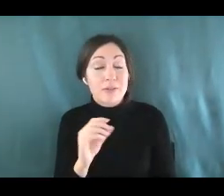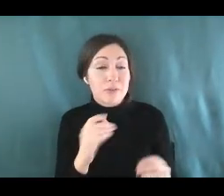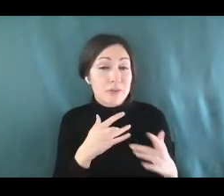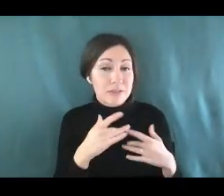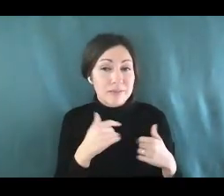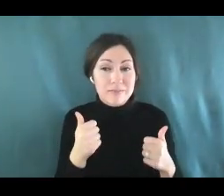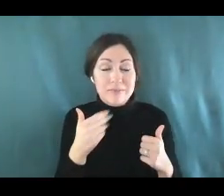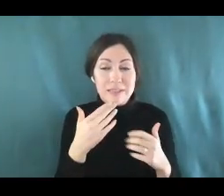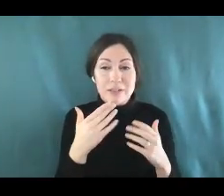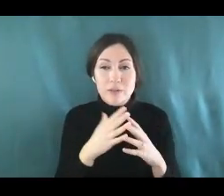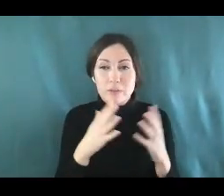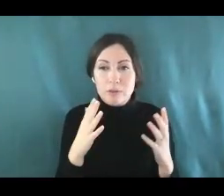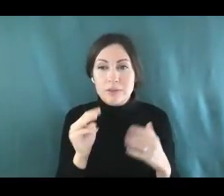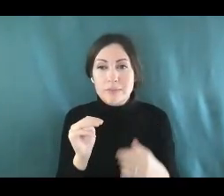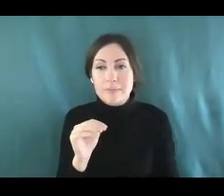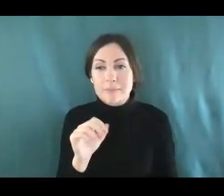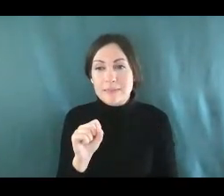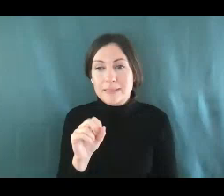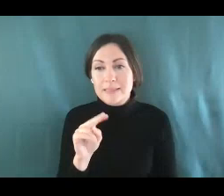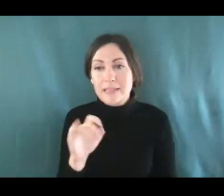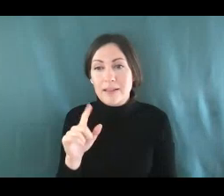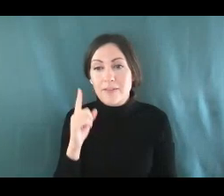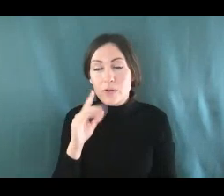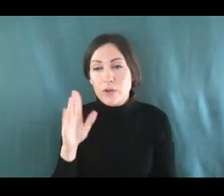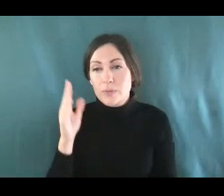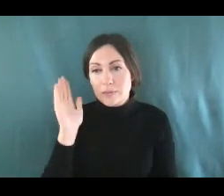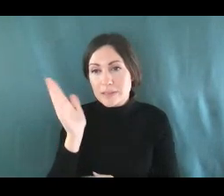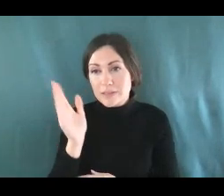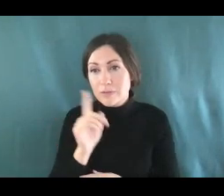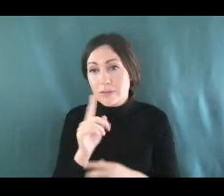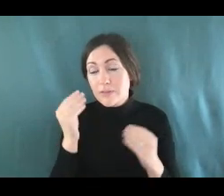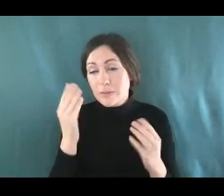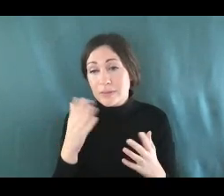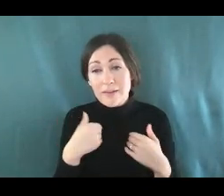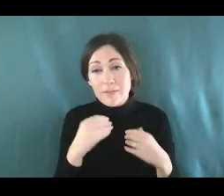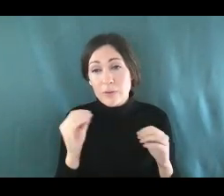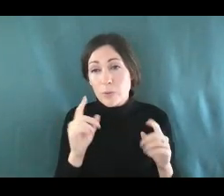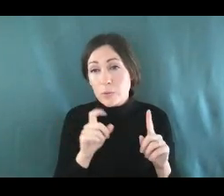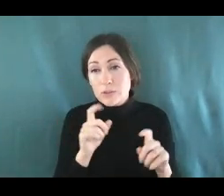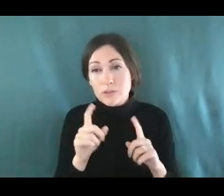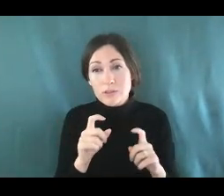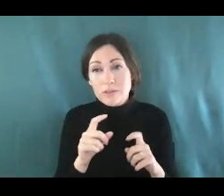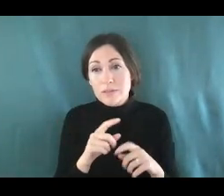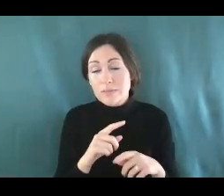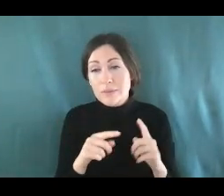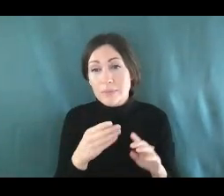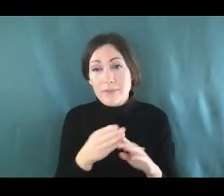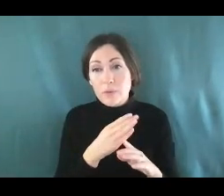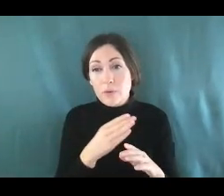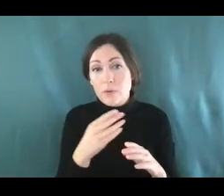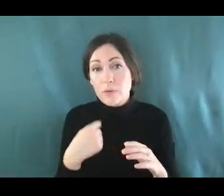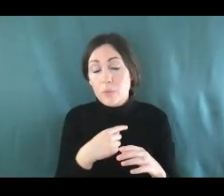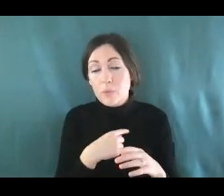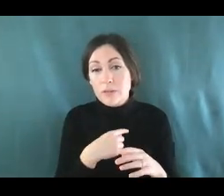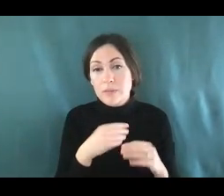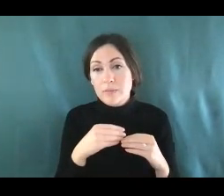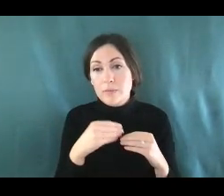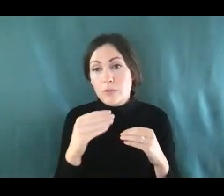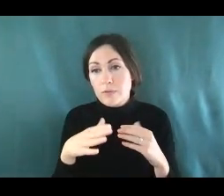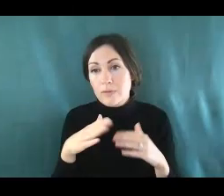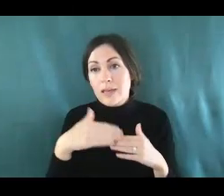much, Ms. Neal, for your presentation. Incredibly informative. I don't have any questions, but just before we move on, wanted to commend you on your